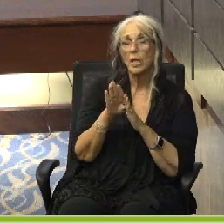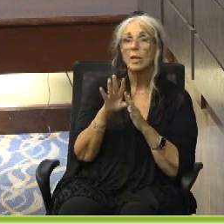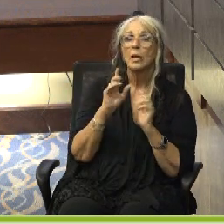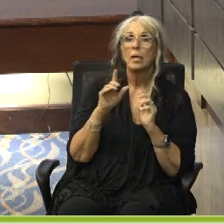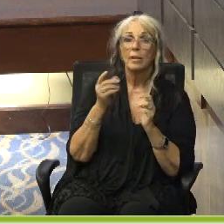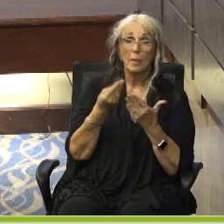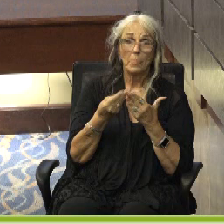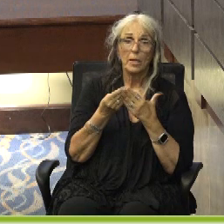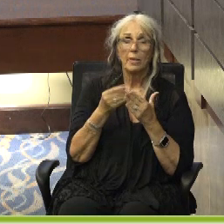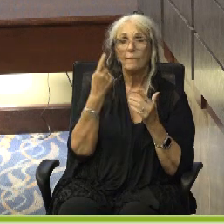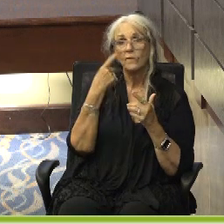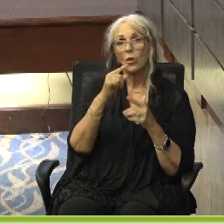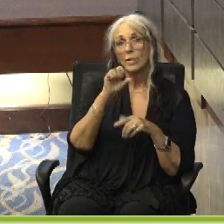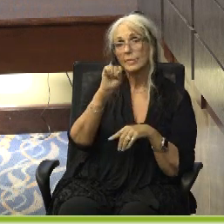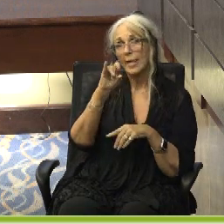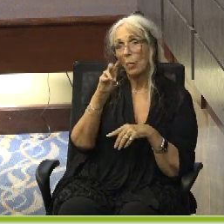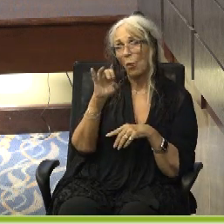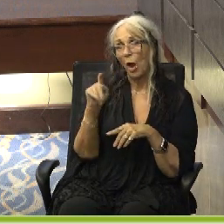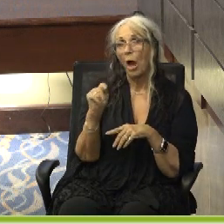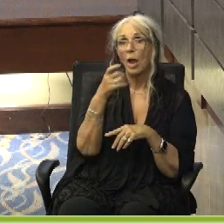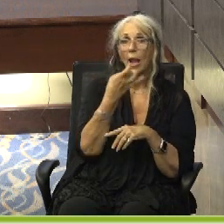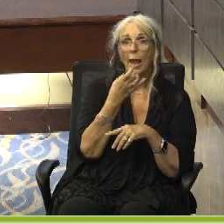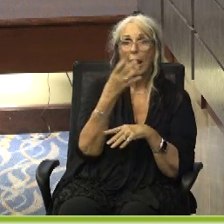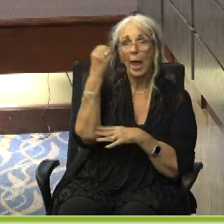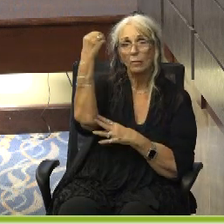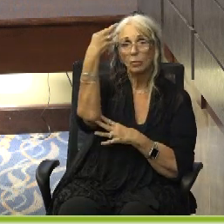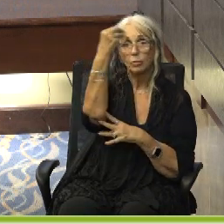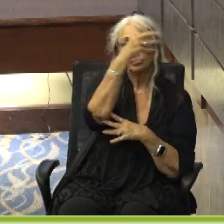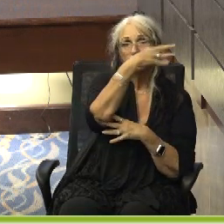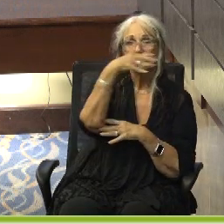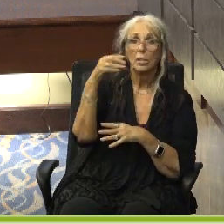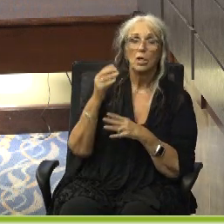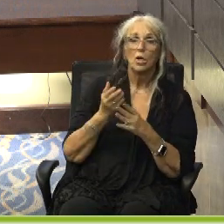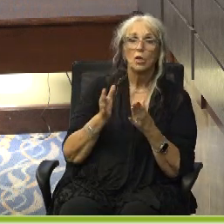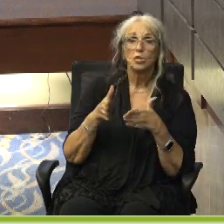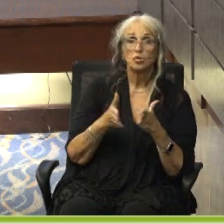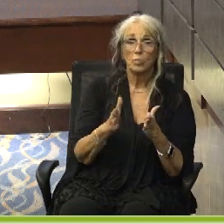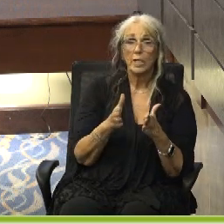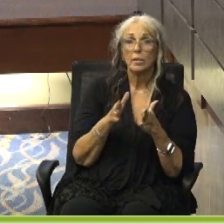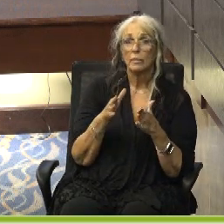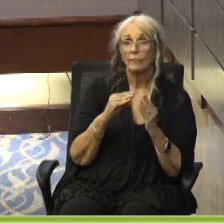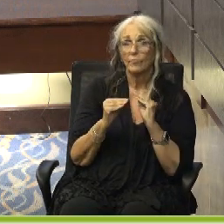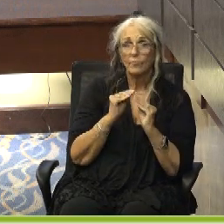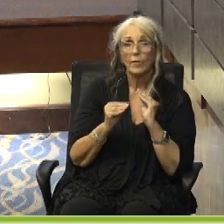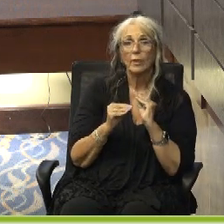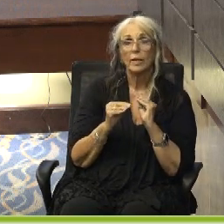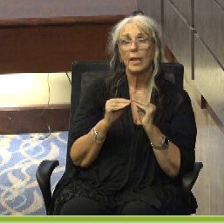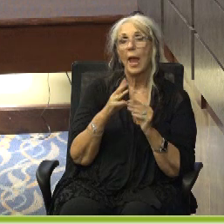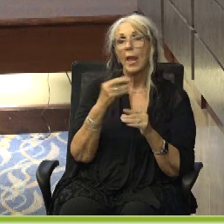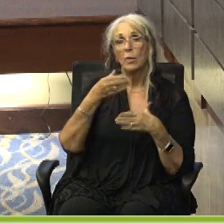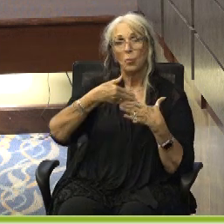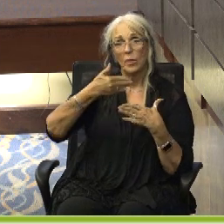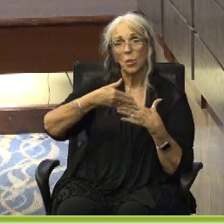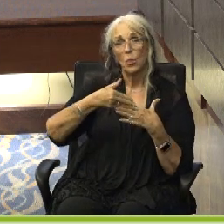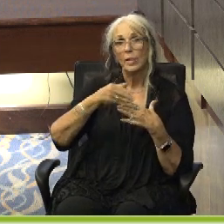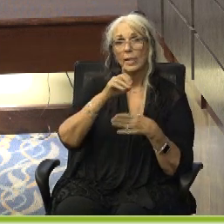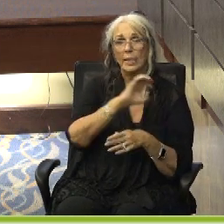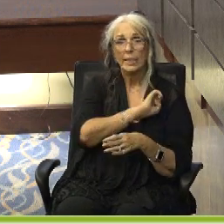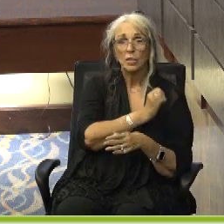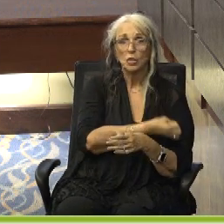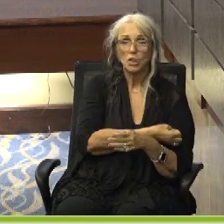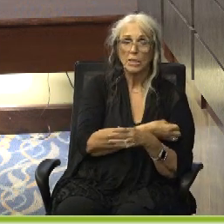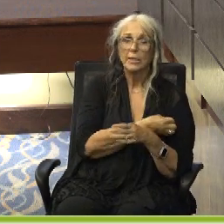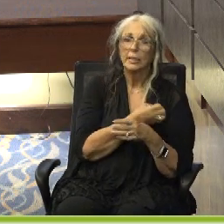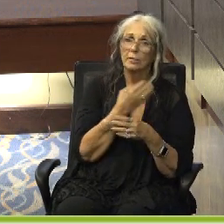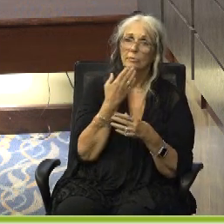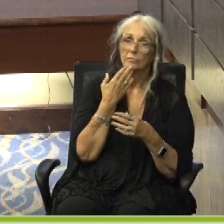improvements, including sidewalks, lighting, street repaving, exterior masonry, and energy efficient windows. I do want to note